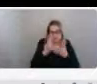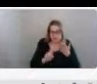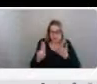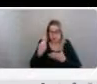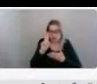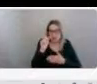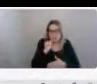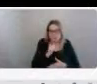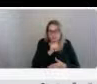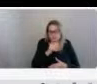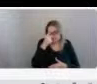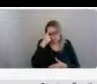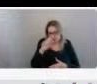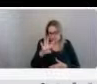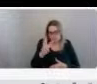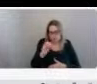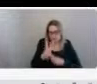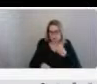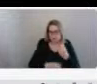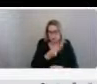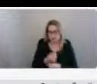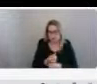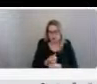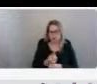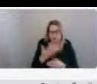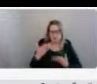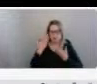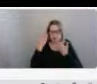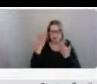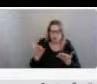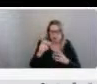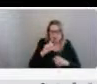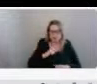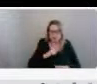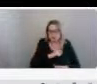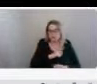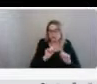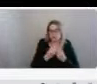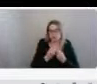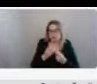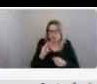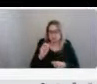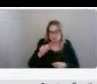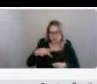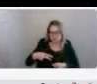of arizona for over 40 years the proposed legislative not